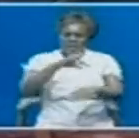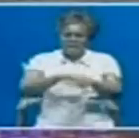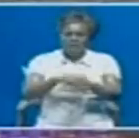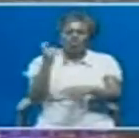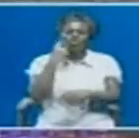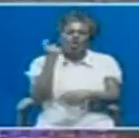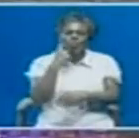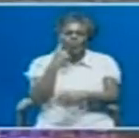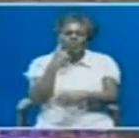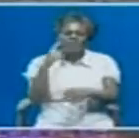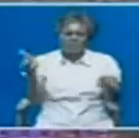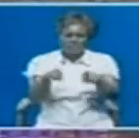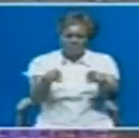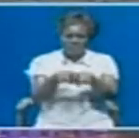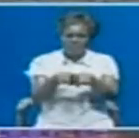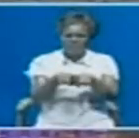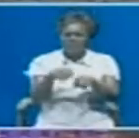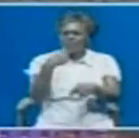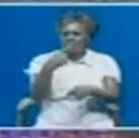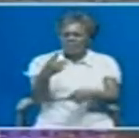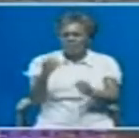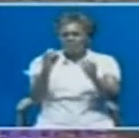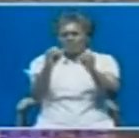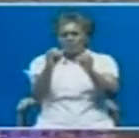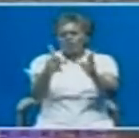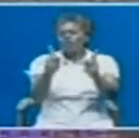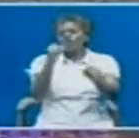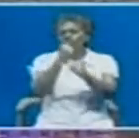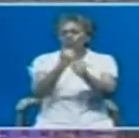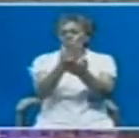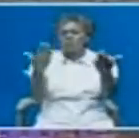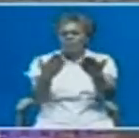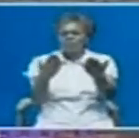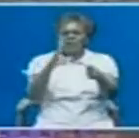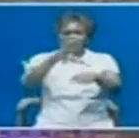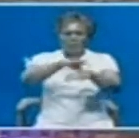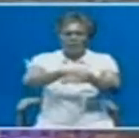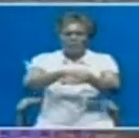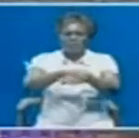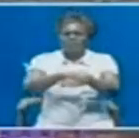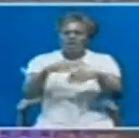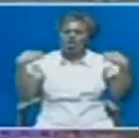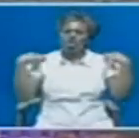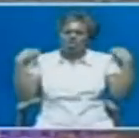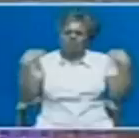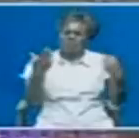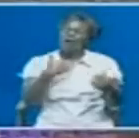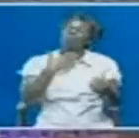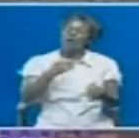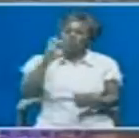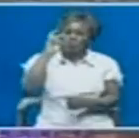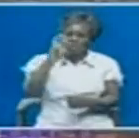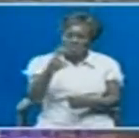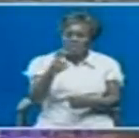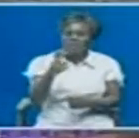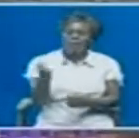City Designs, as well. Yeah. And they're telling me, okay, fine, do something, and we buy Maurice some clothes there. I need to see this guy back